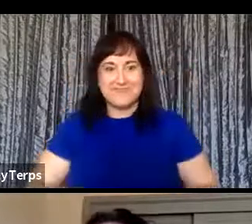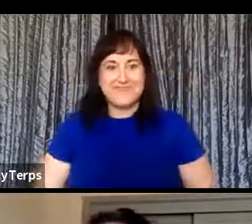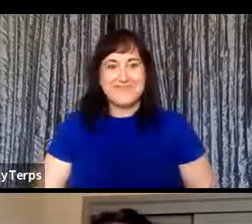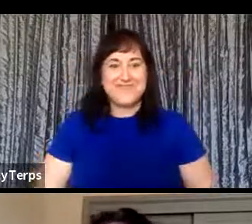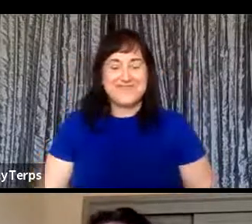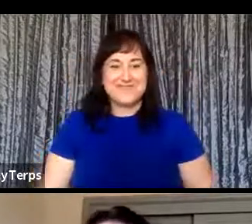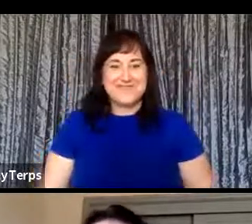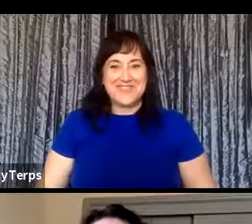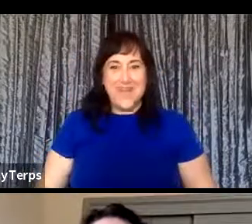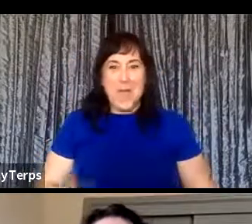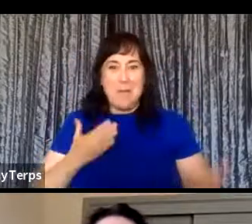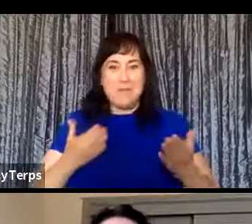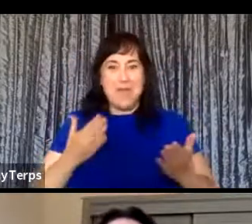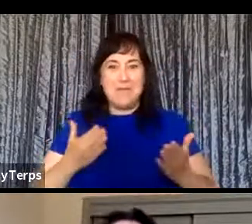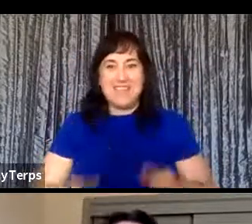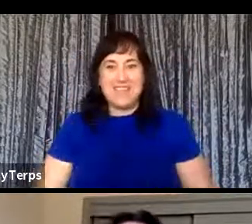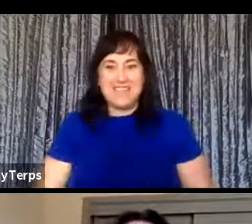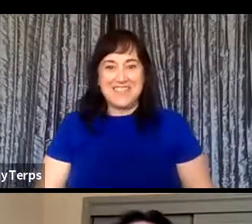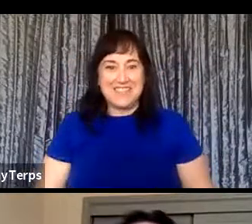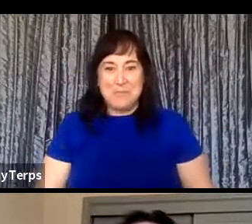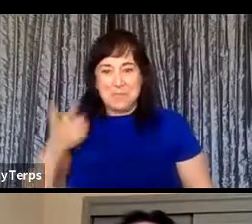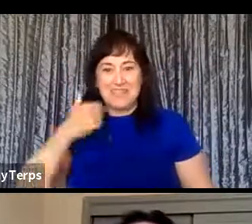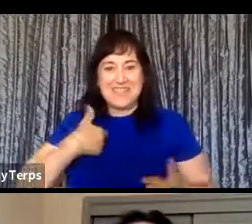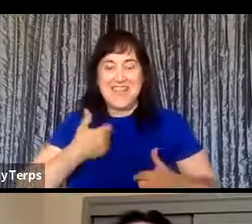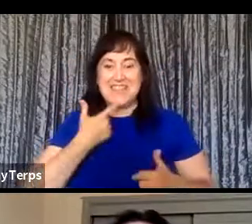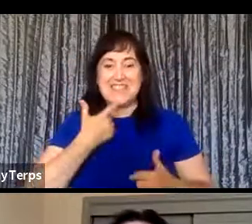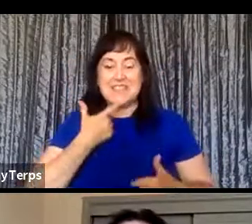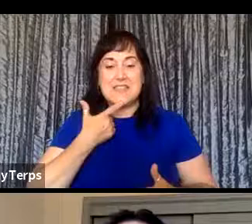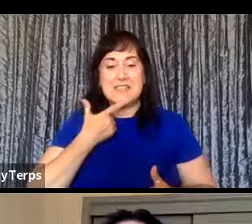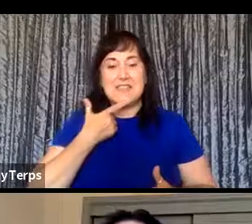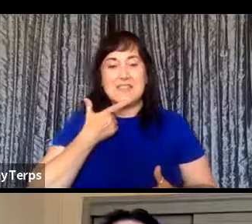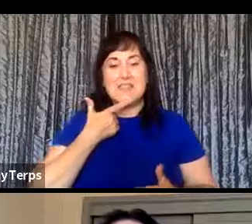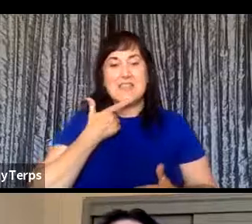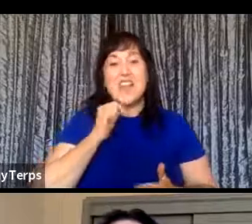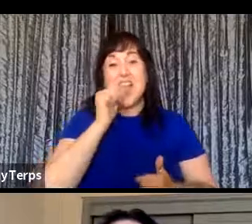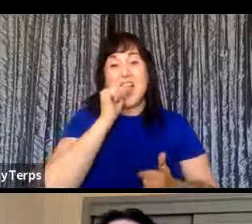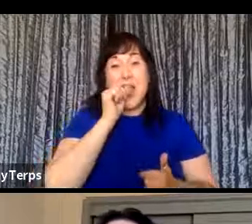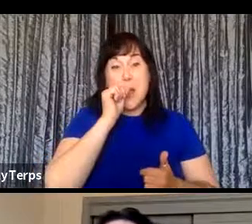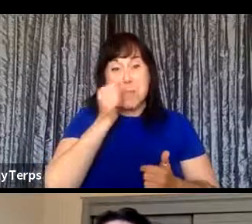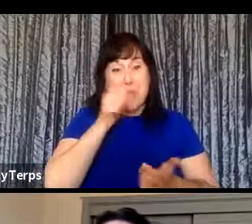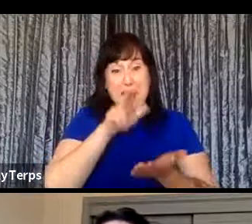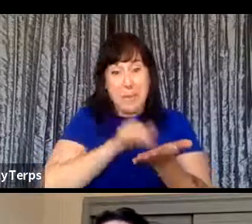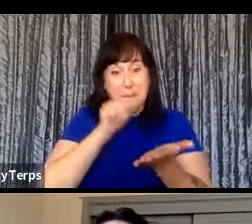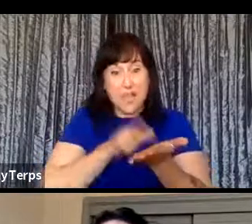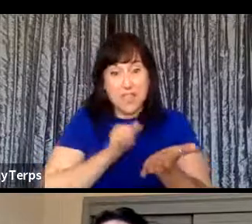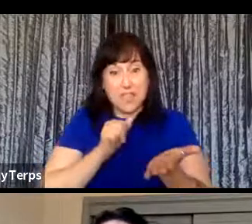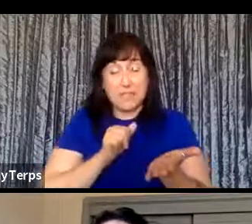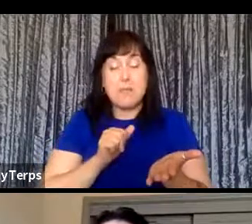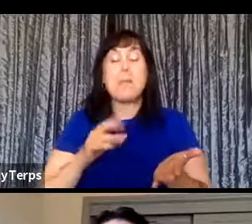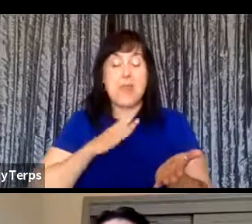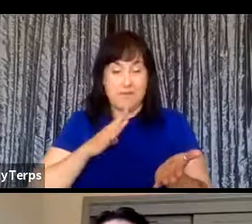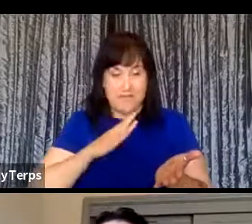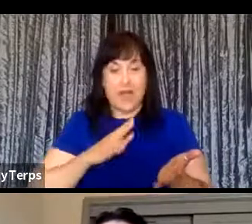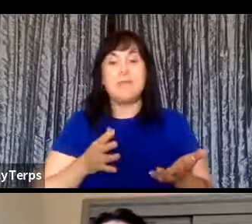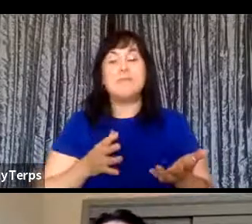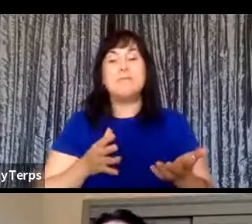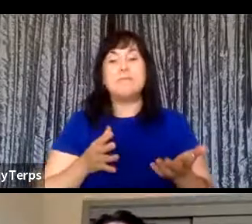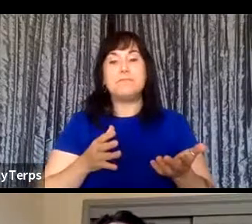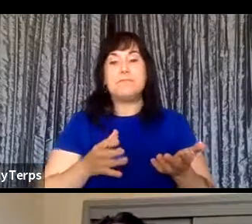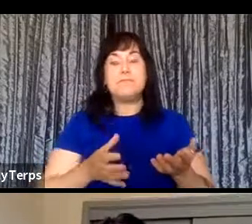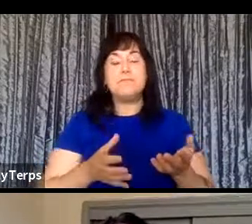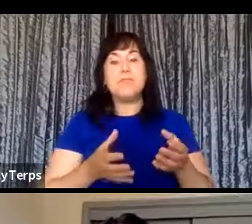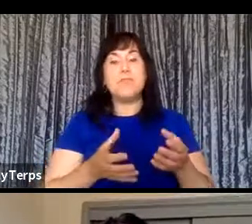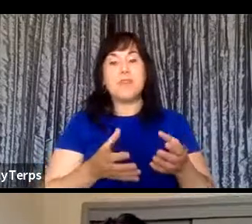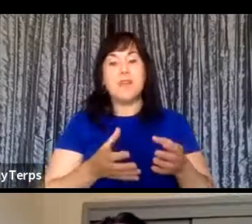to do with edibles, but probably just the fact that I said it. Peanut butter can just about work. What I want to do is a layer of chocolate, almost throw in the middle